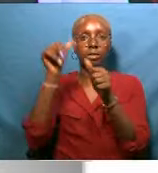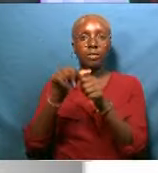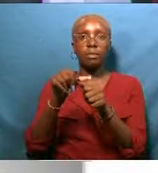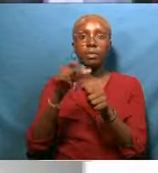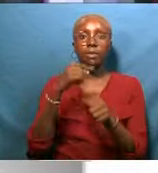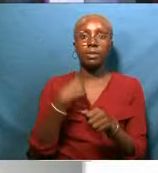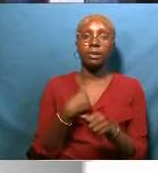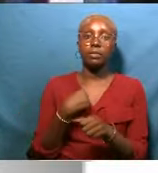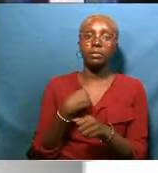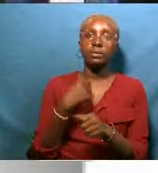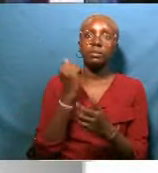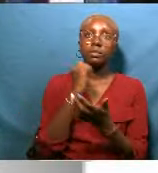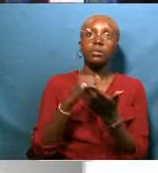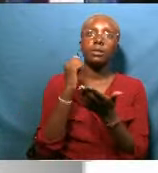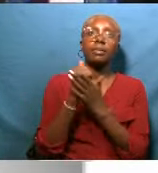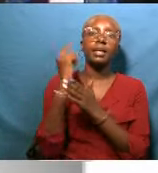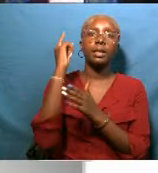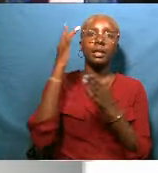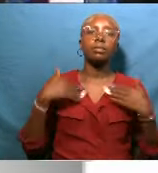of me.